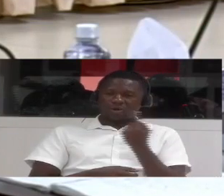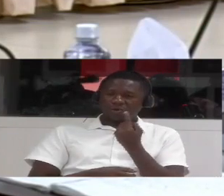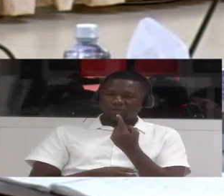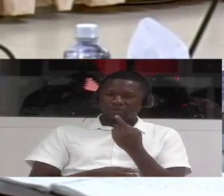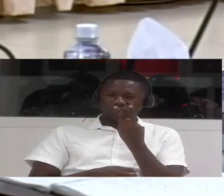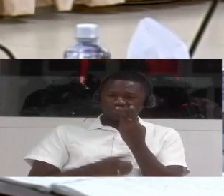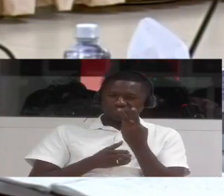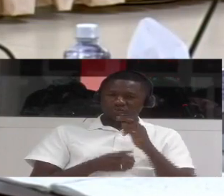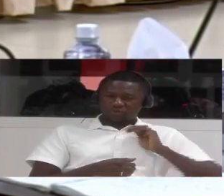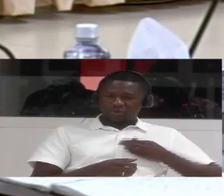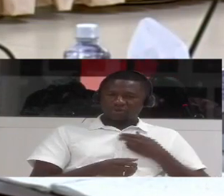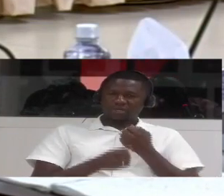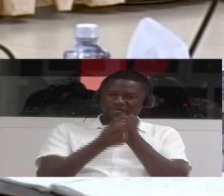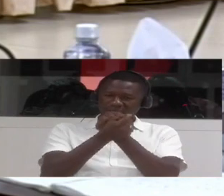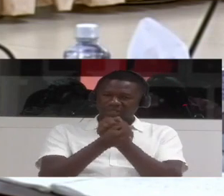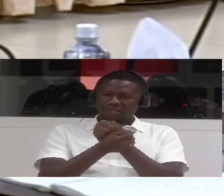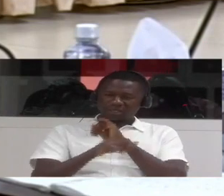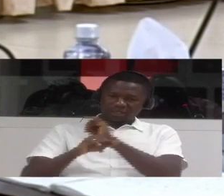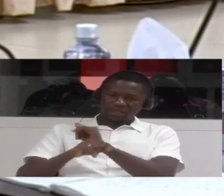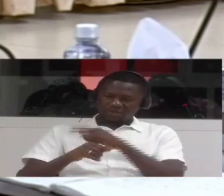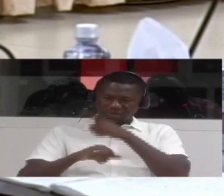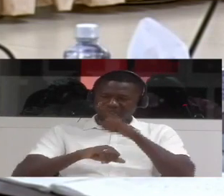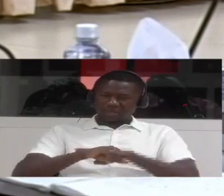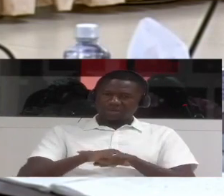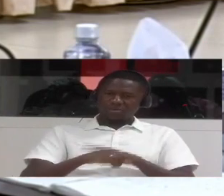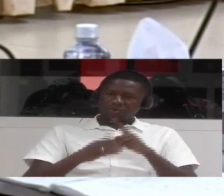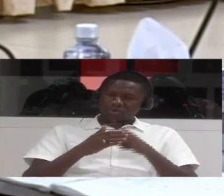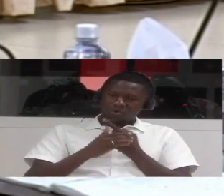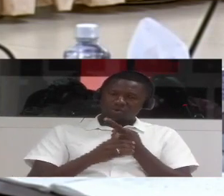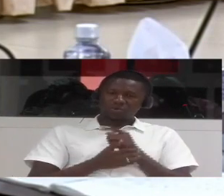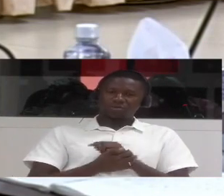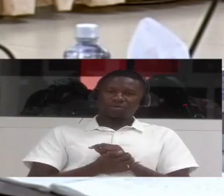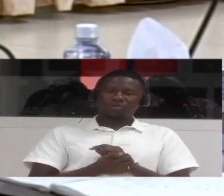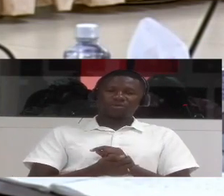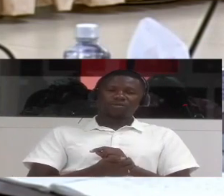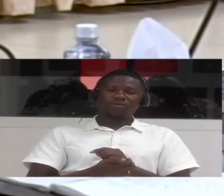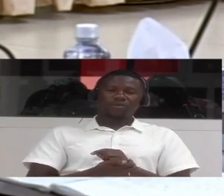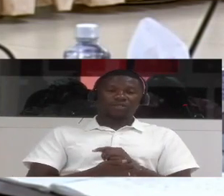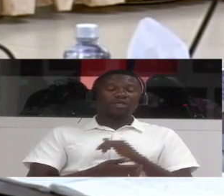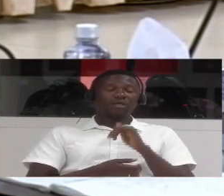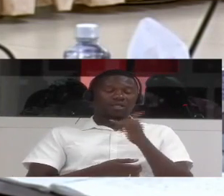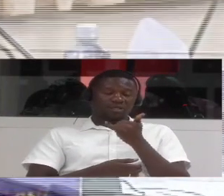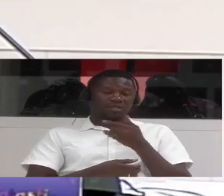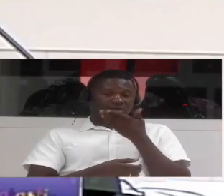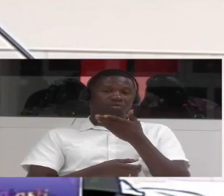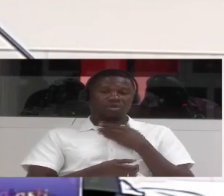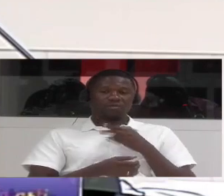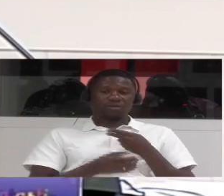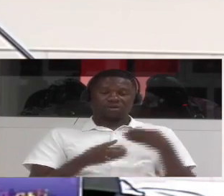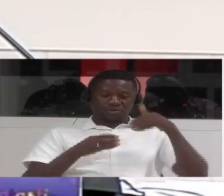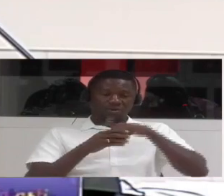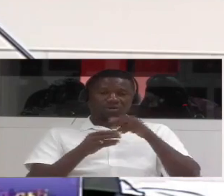were arrested and detained during this period? That we have in our records so far,